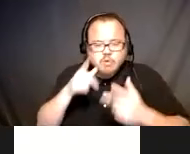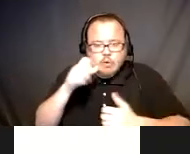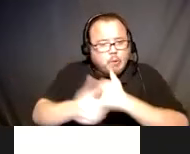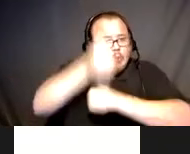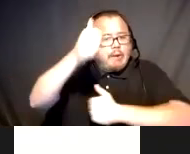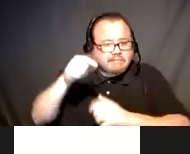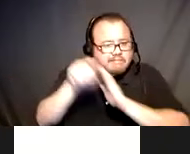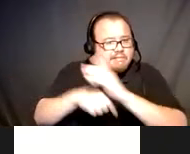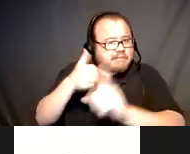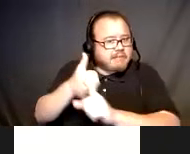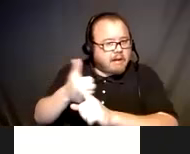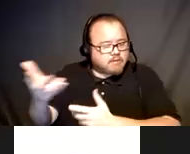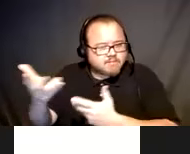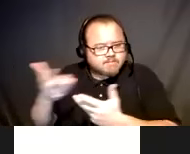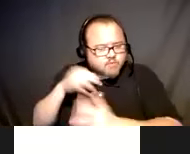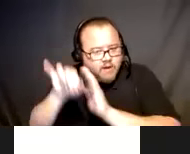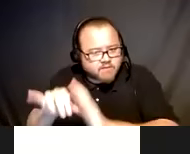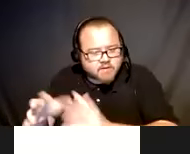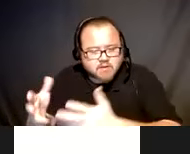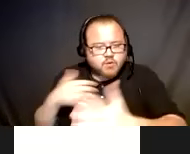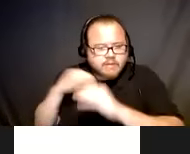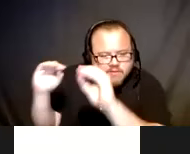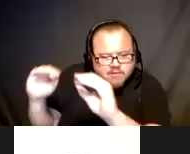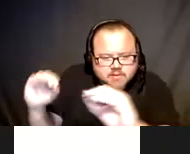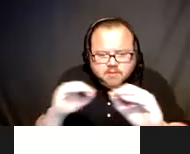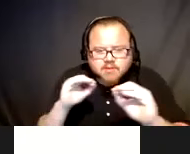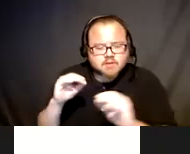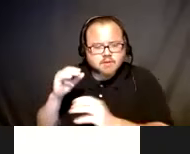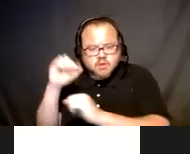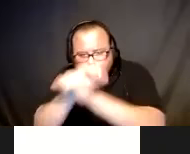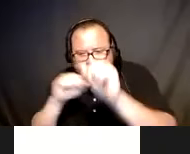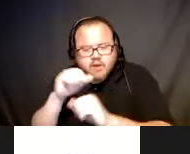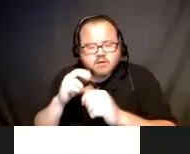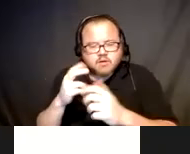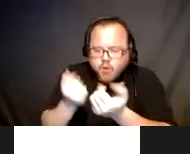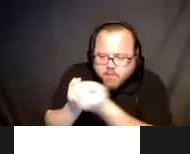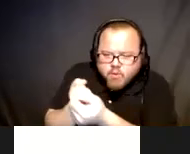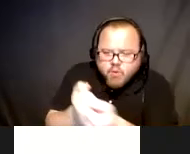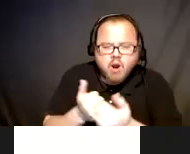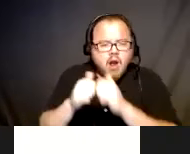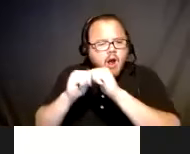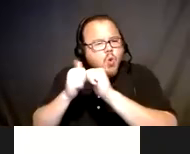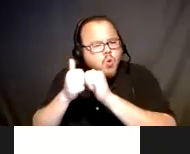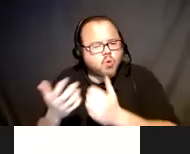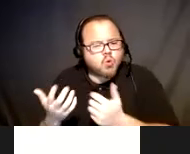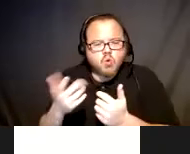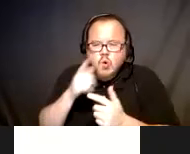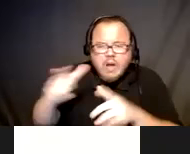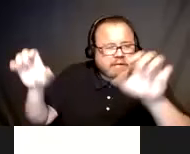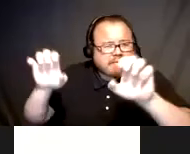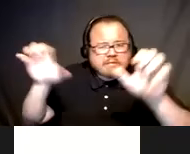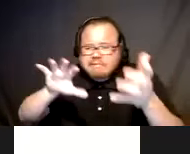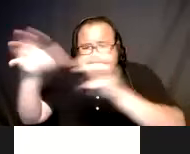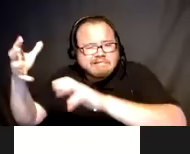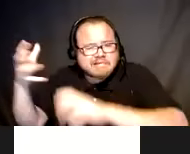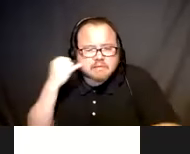of suicide. We teach strategies on how to support a person who may be in crisis. And then